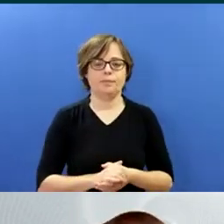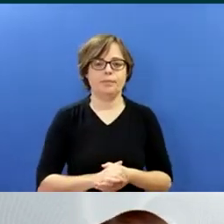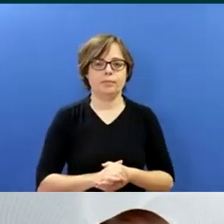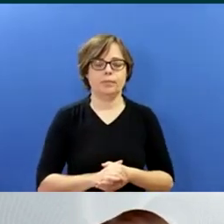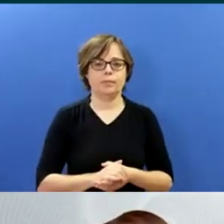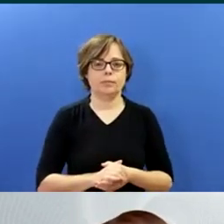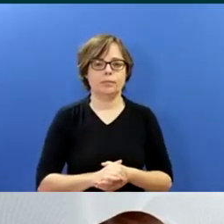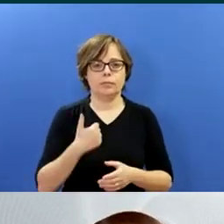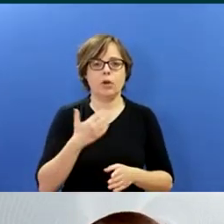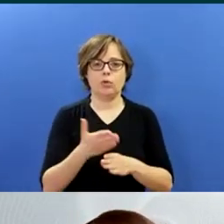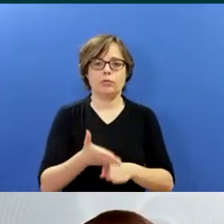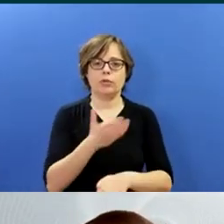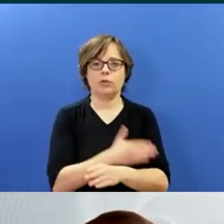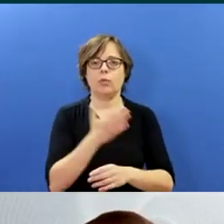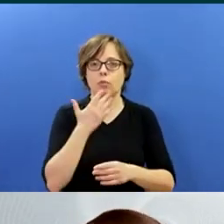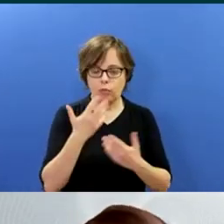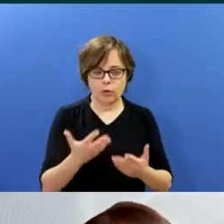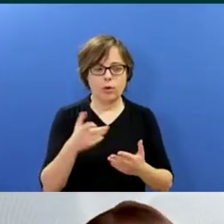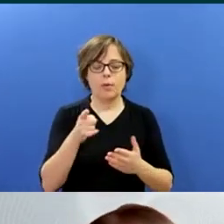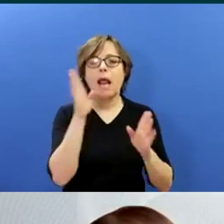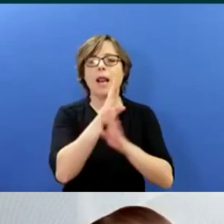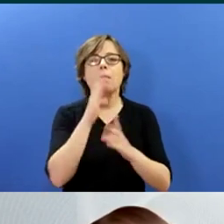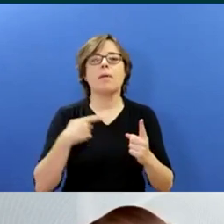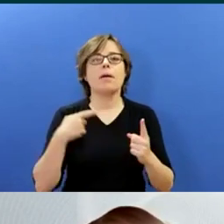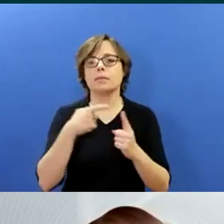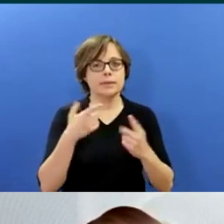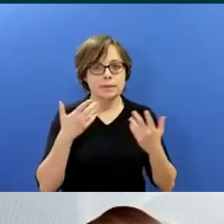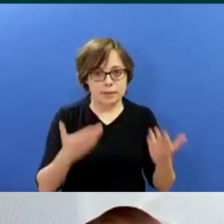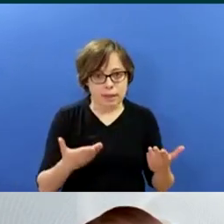climate targets, we quickly talk about our buildings.